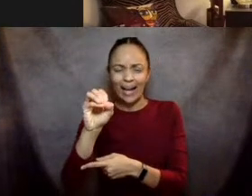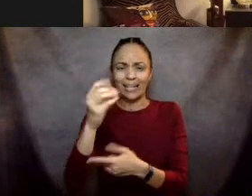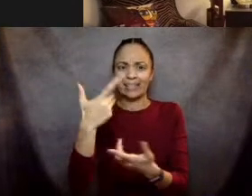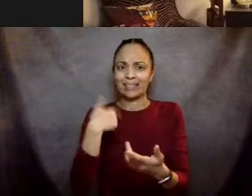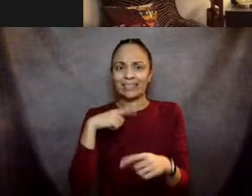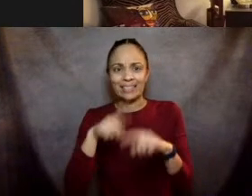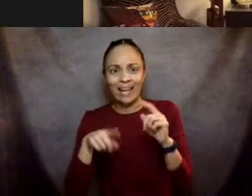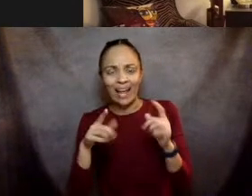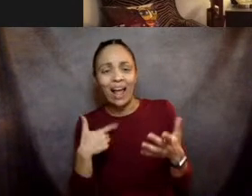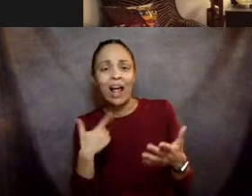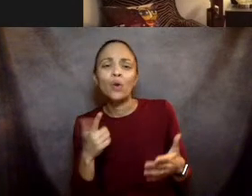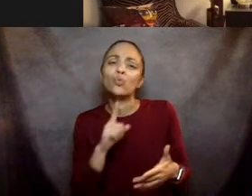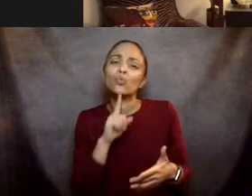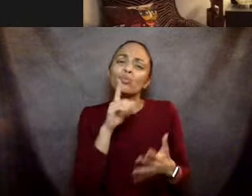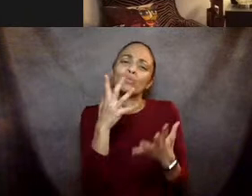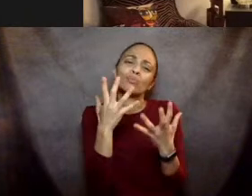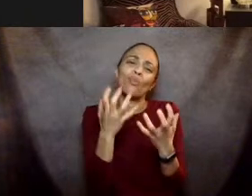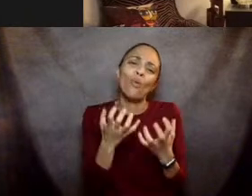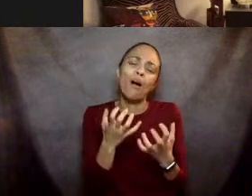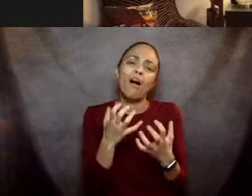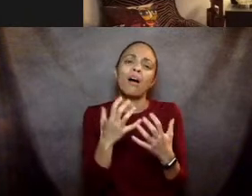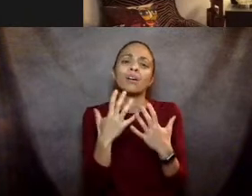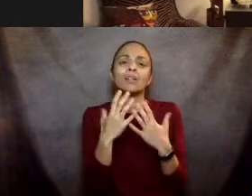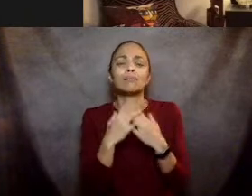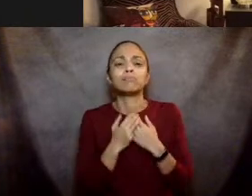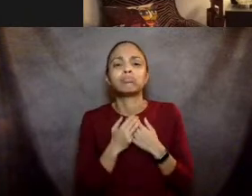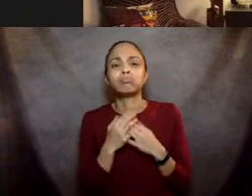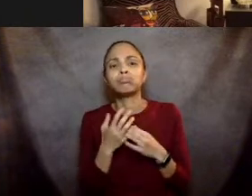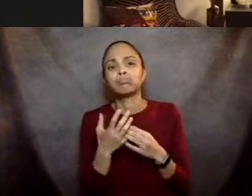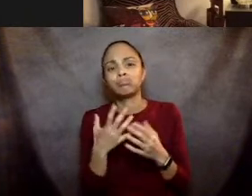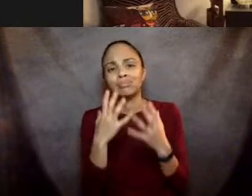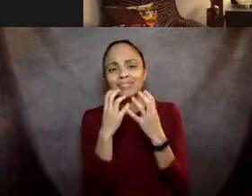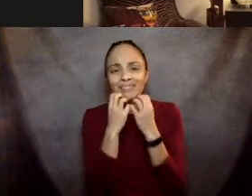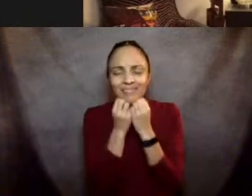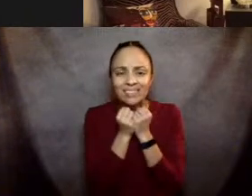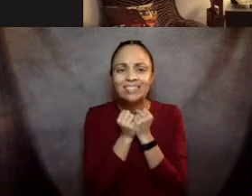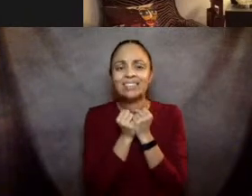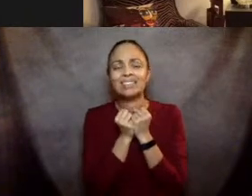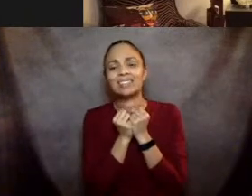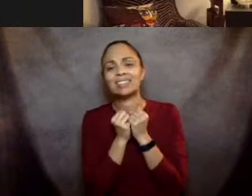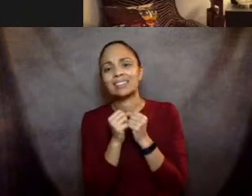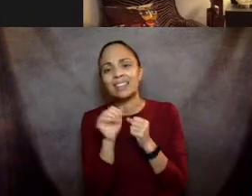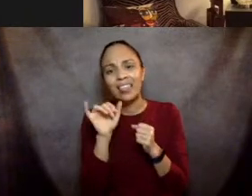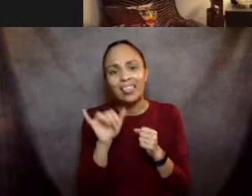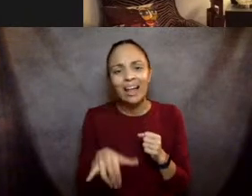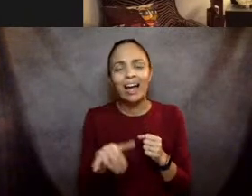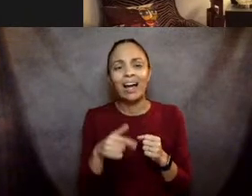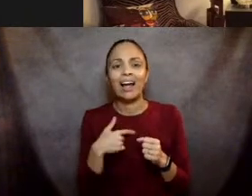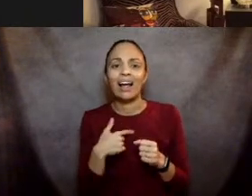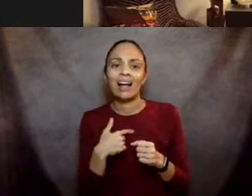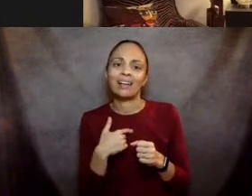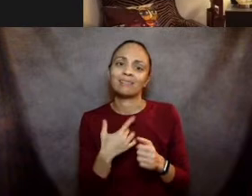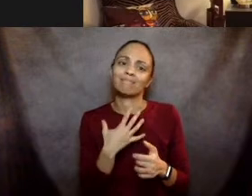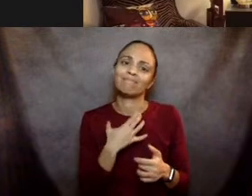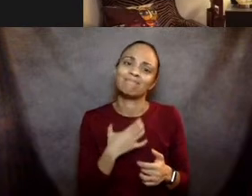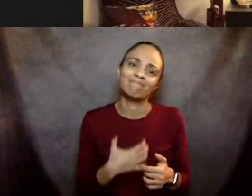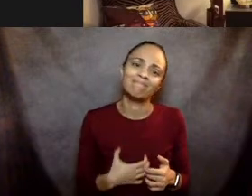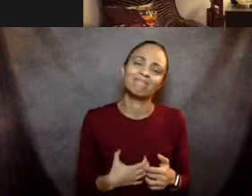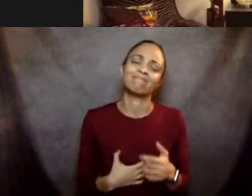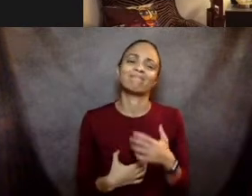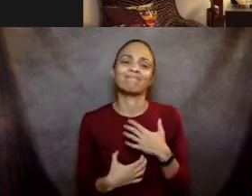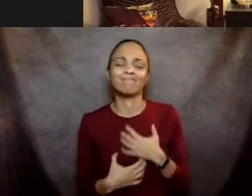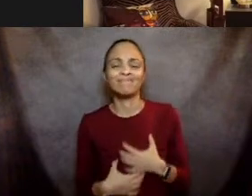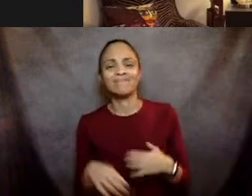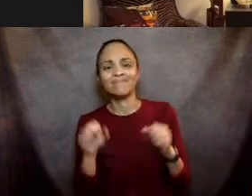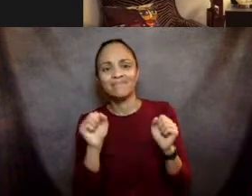And I long for that. I long for that, and I'm looking forward to it. But I am grateful